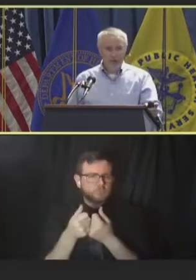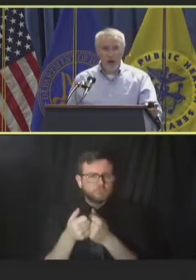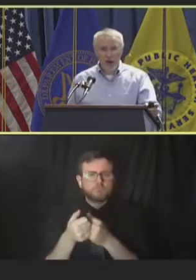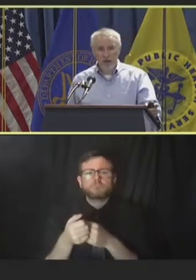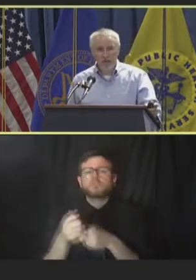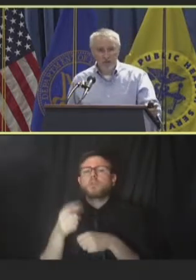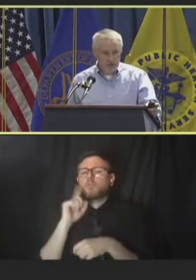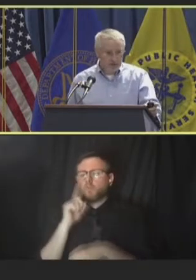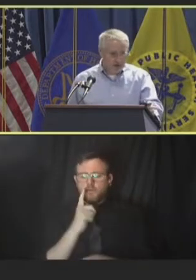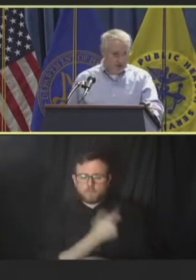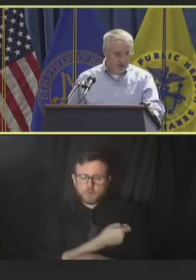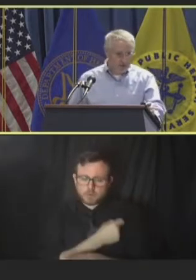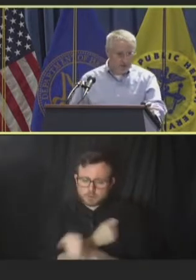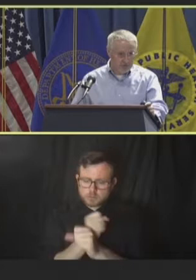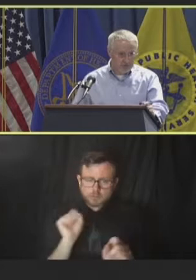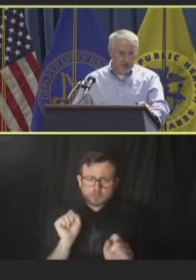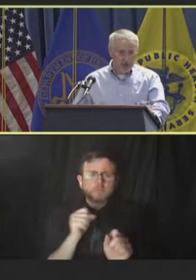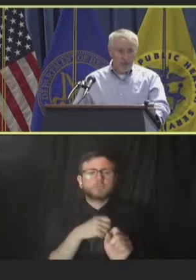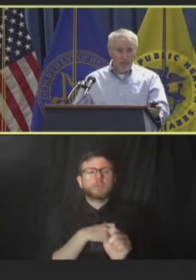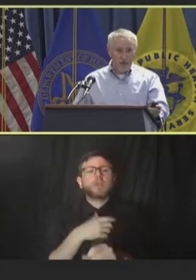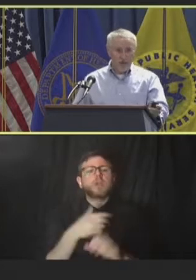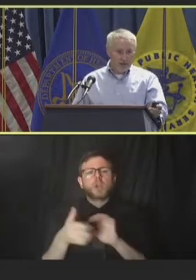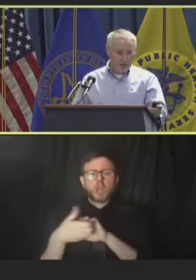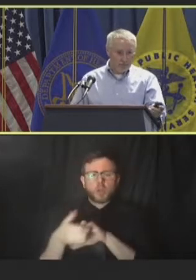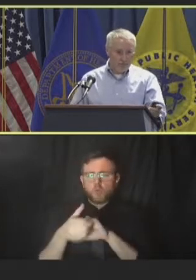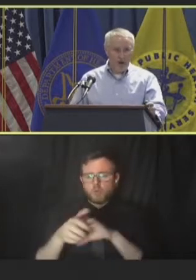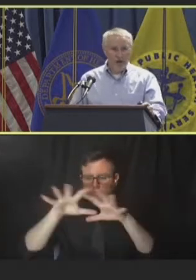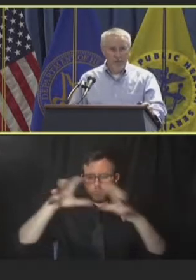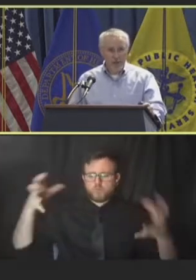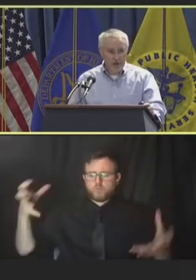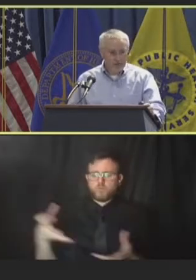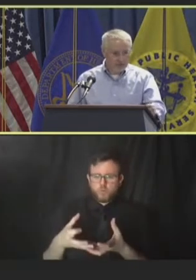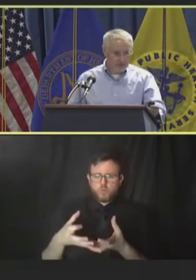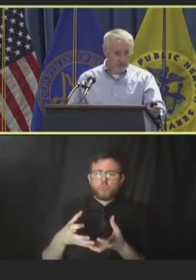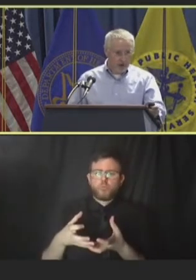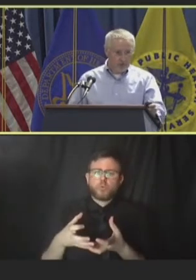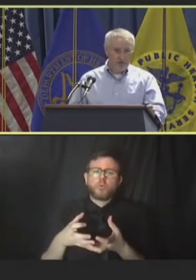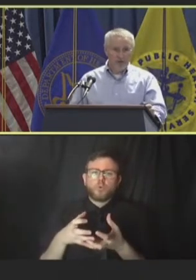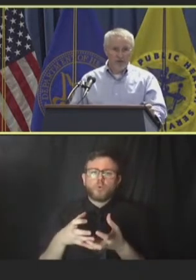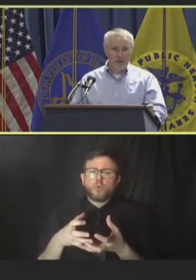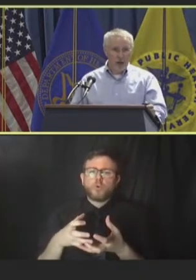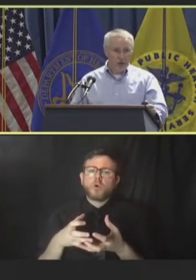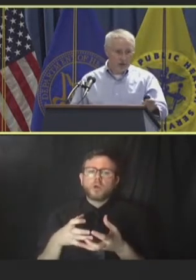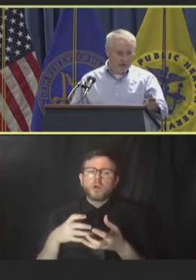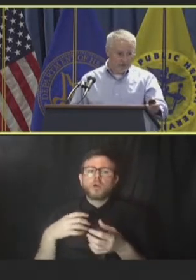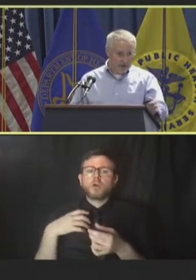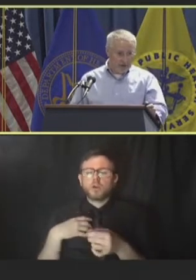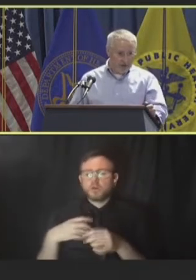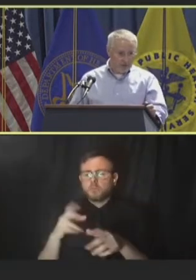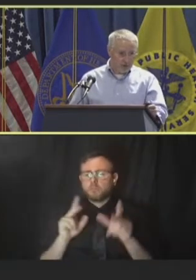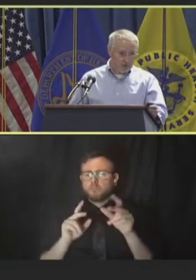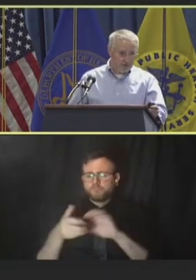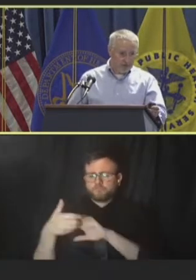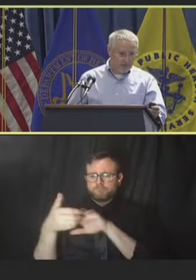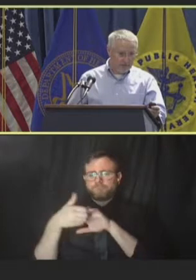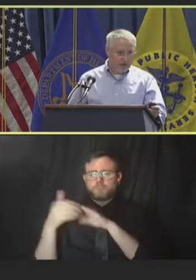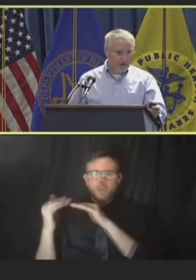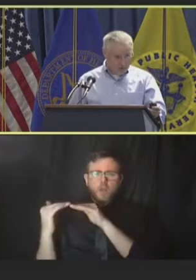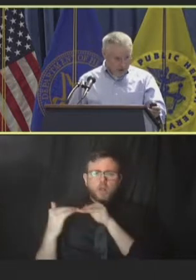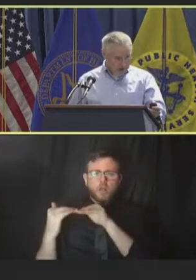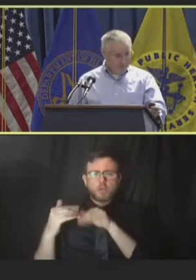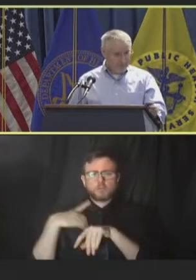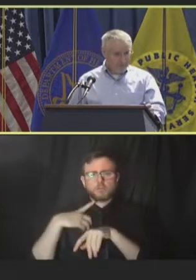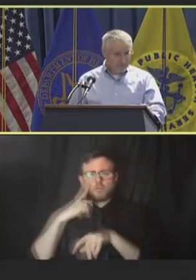safety colleagues on these key issues. And we'll continue to provide updates to our CDC colleagues, as well as to